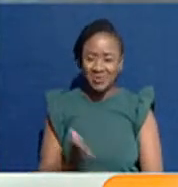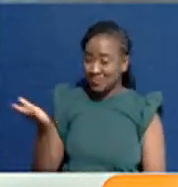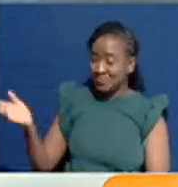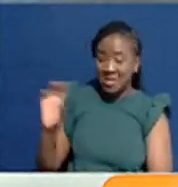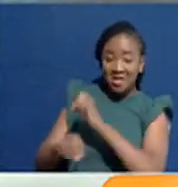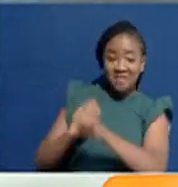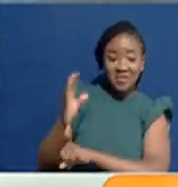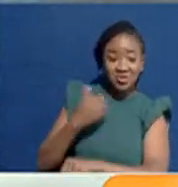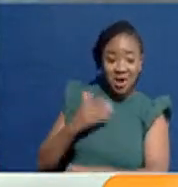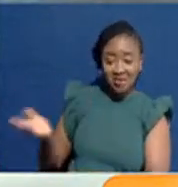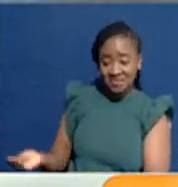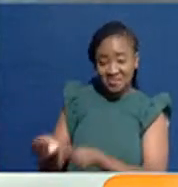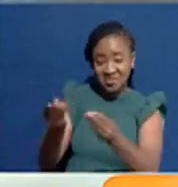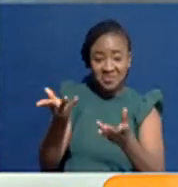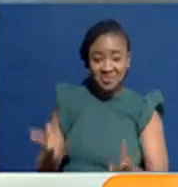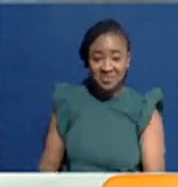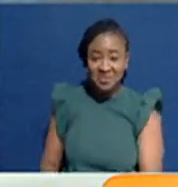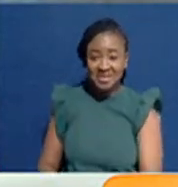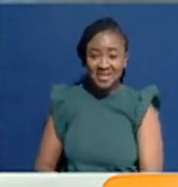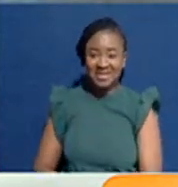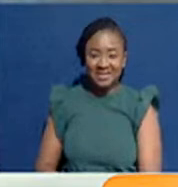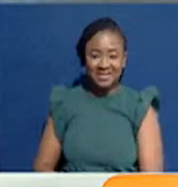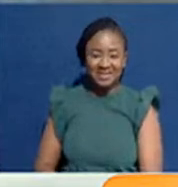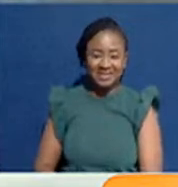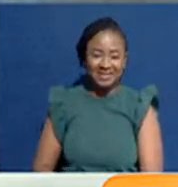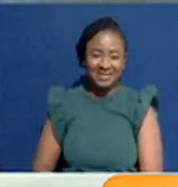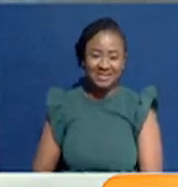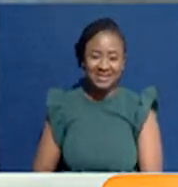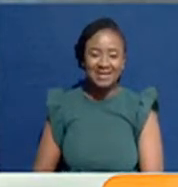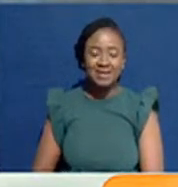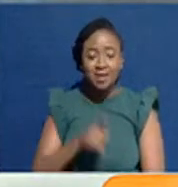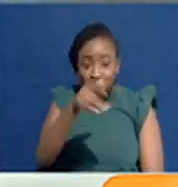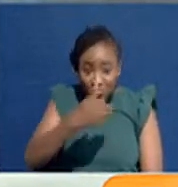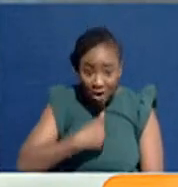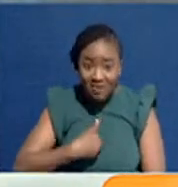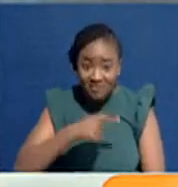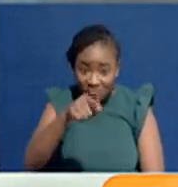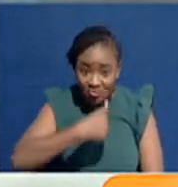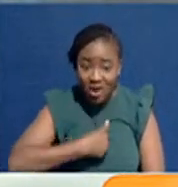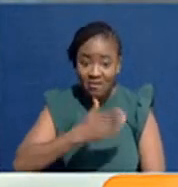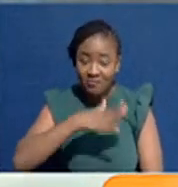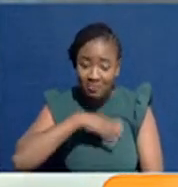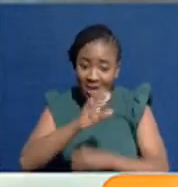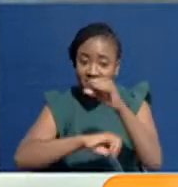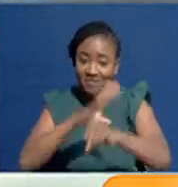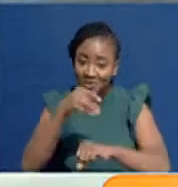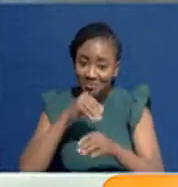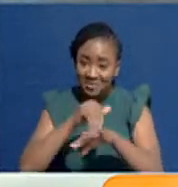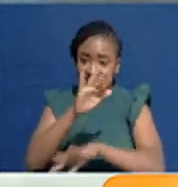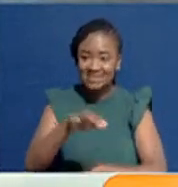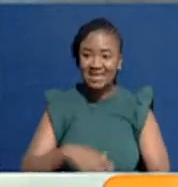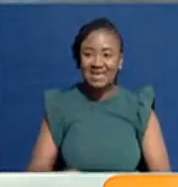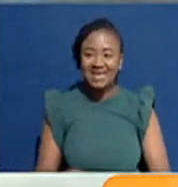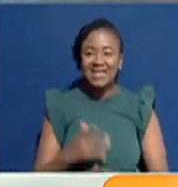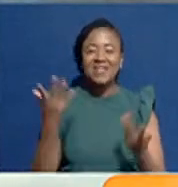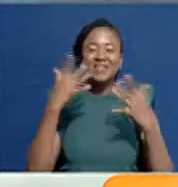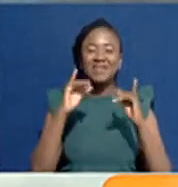former ruling party. My name is Sam Gituku, and this has been Tonight.